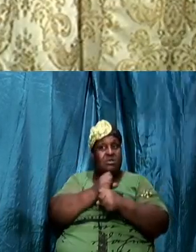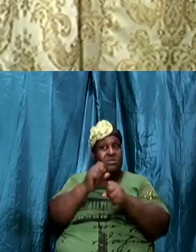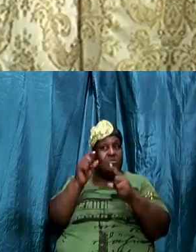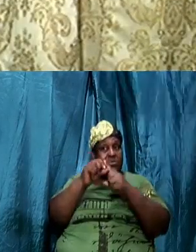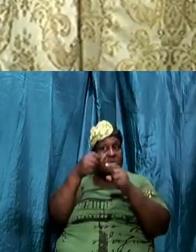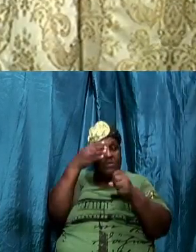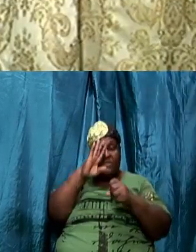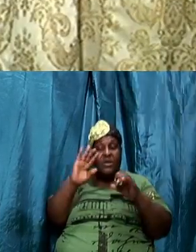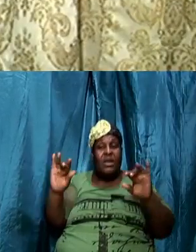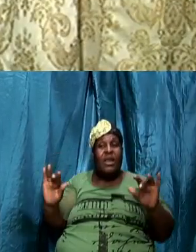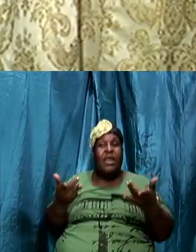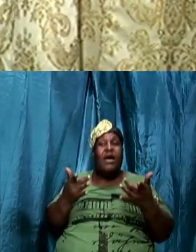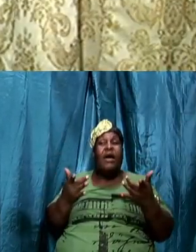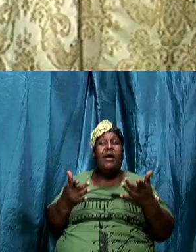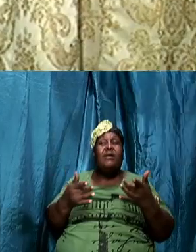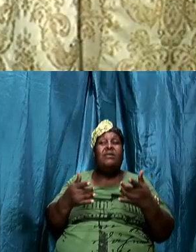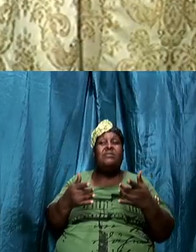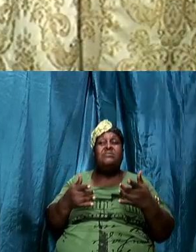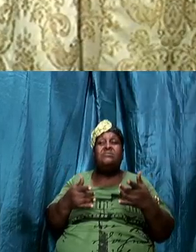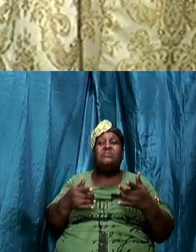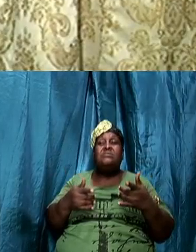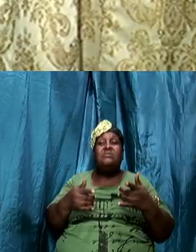is concerned. And